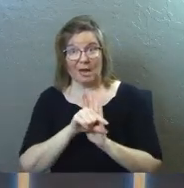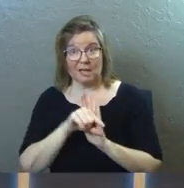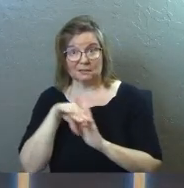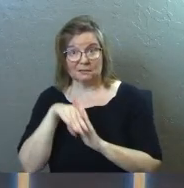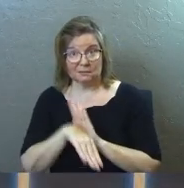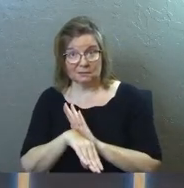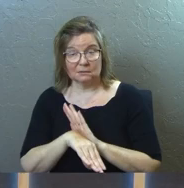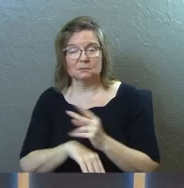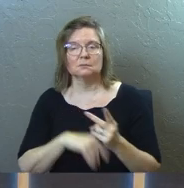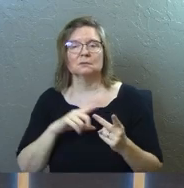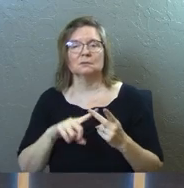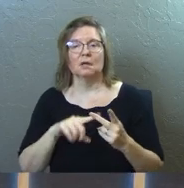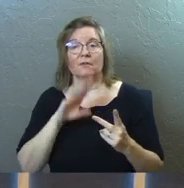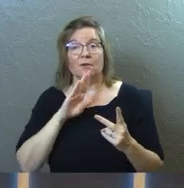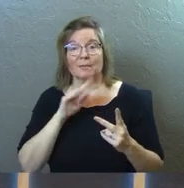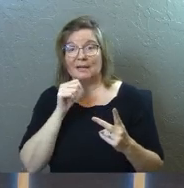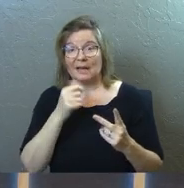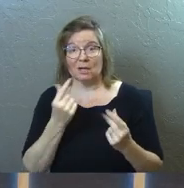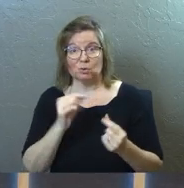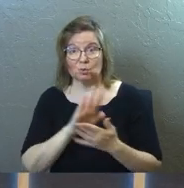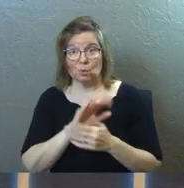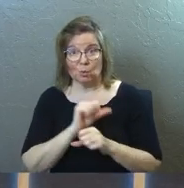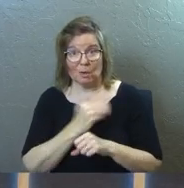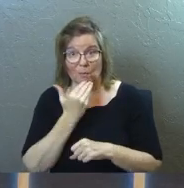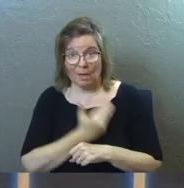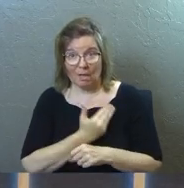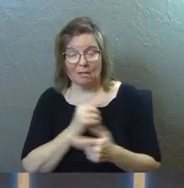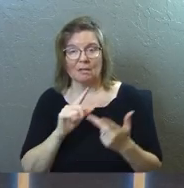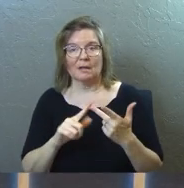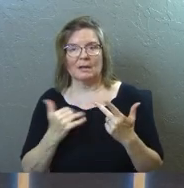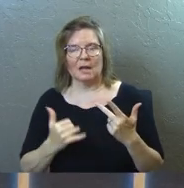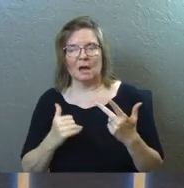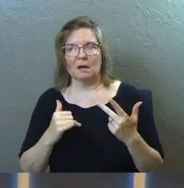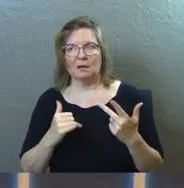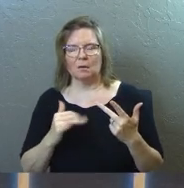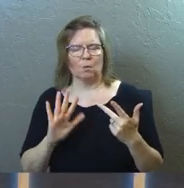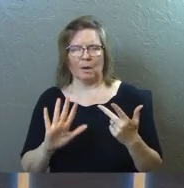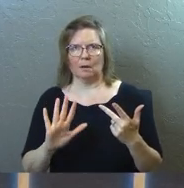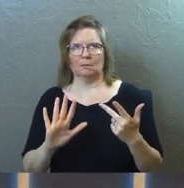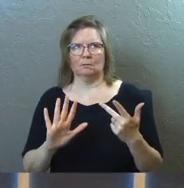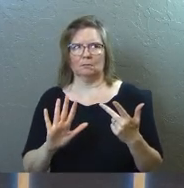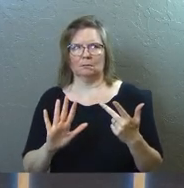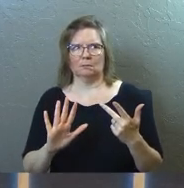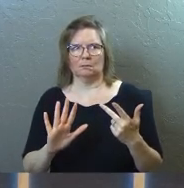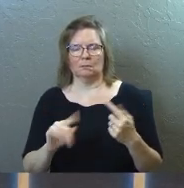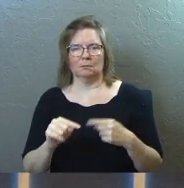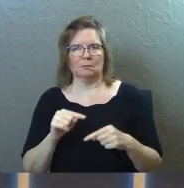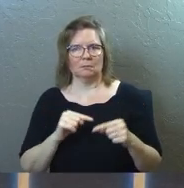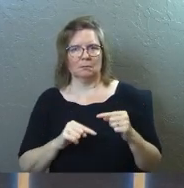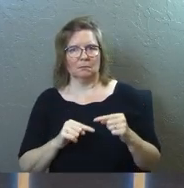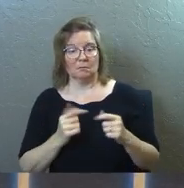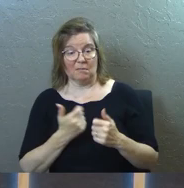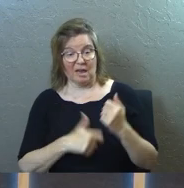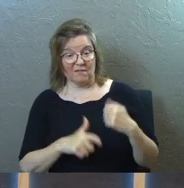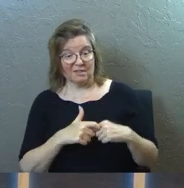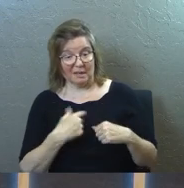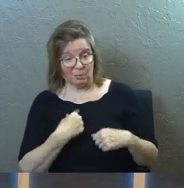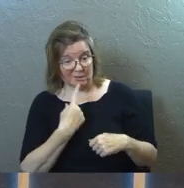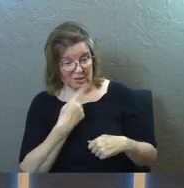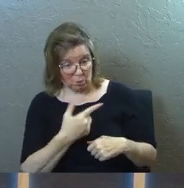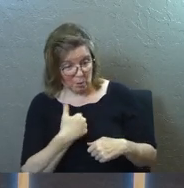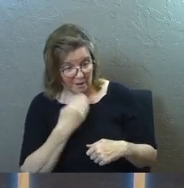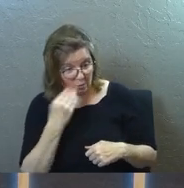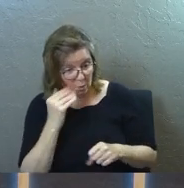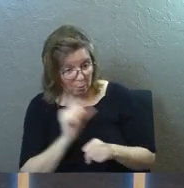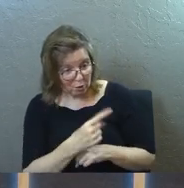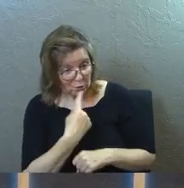grades, frustrated about not doing schoolwork very well, but now we're, wait a second. Every time we said, do